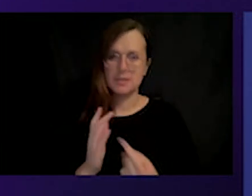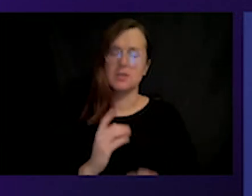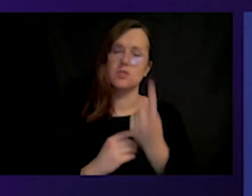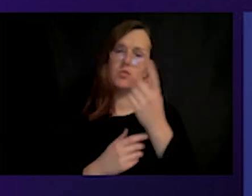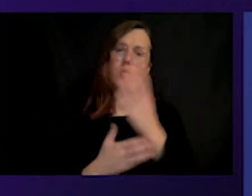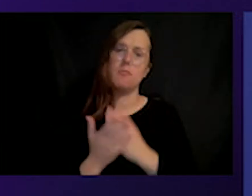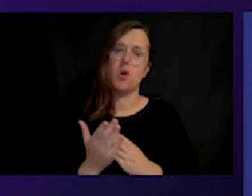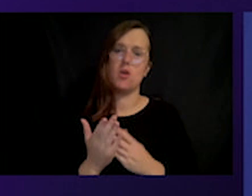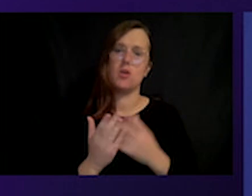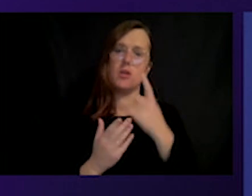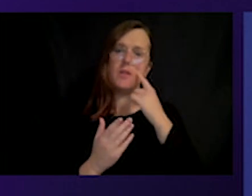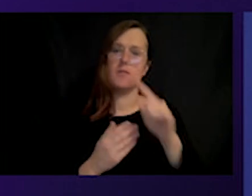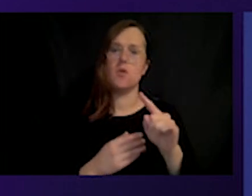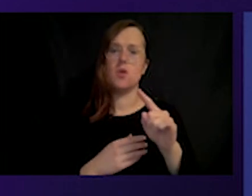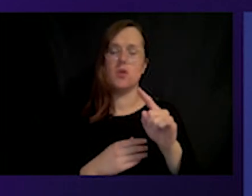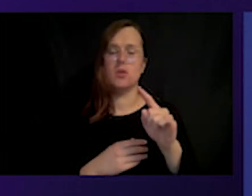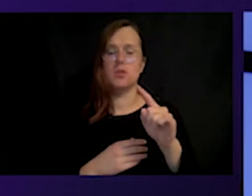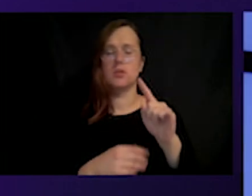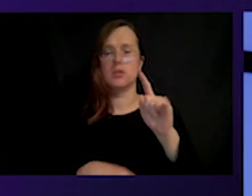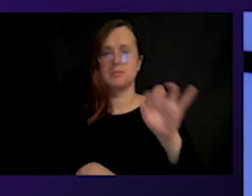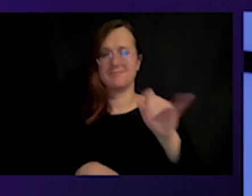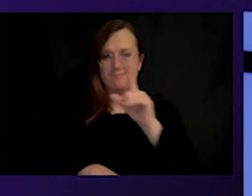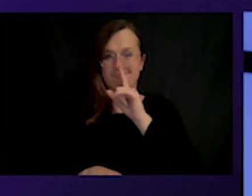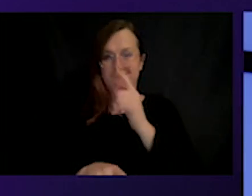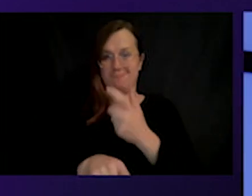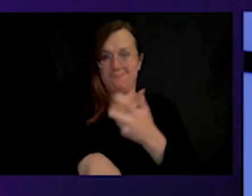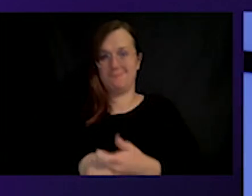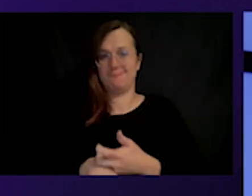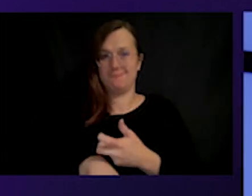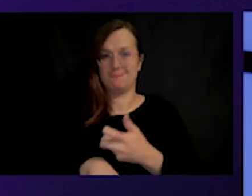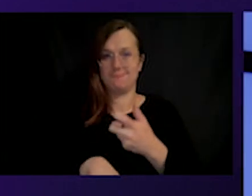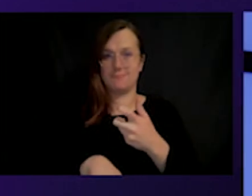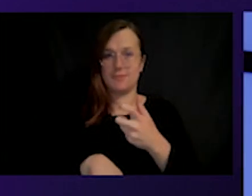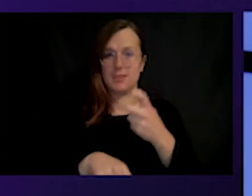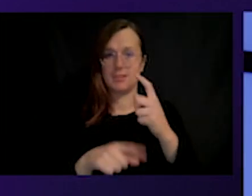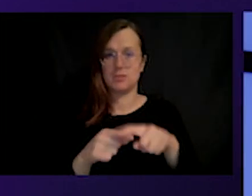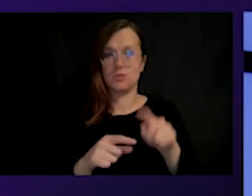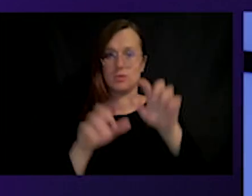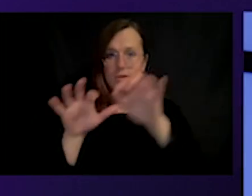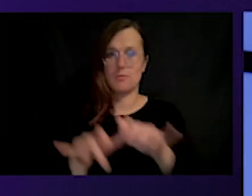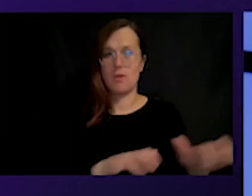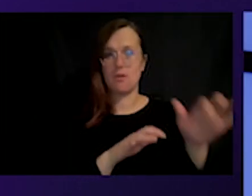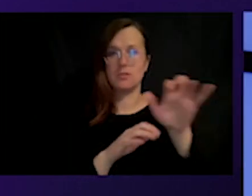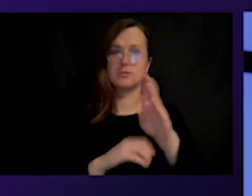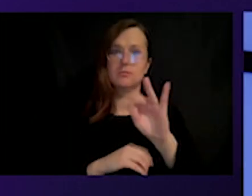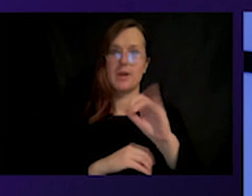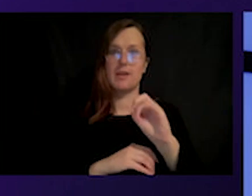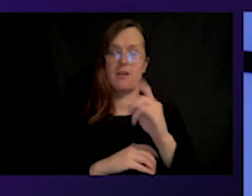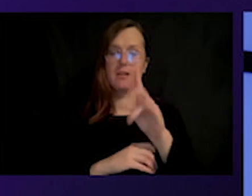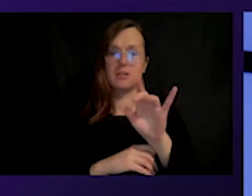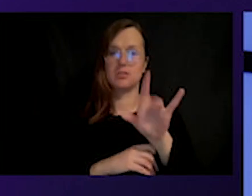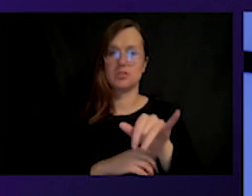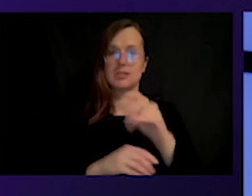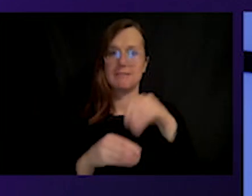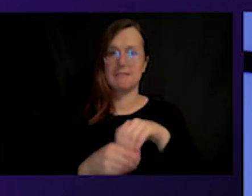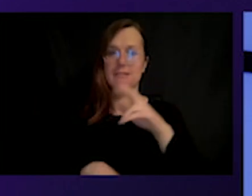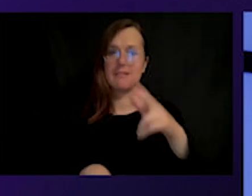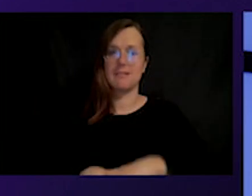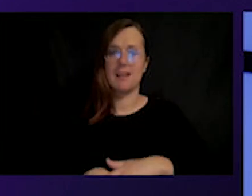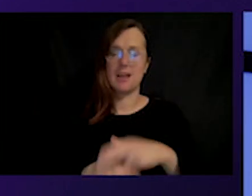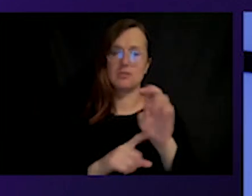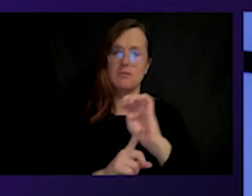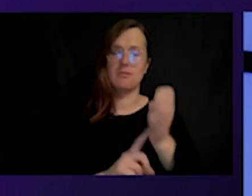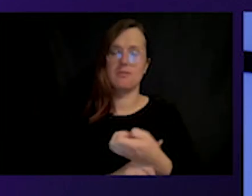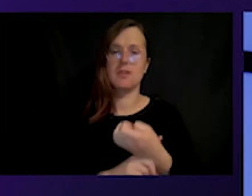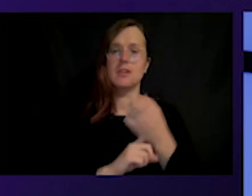chemical component is really hard or impossible to decompose biologically in the natural environment. So it become a